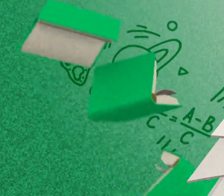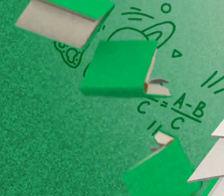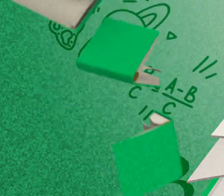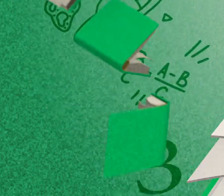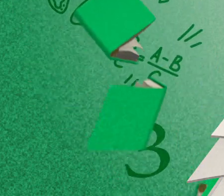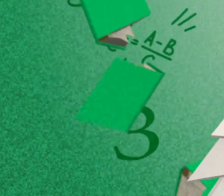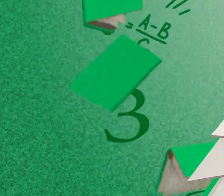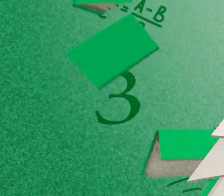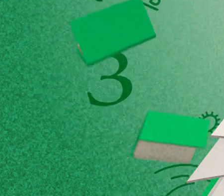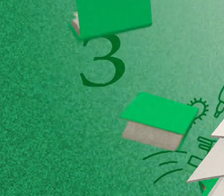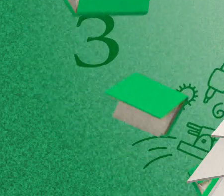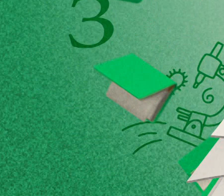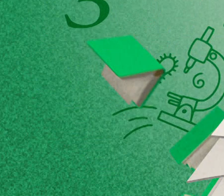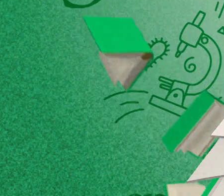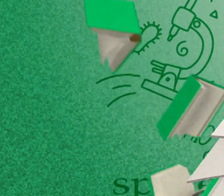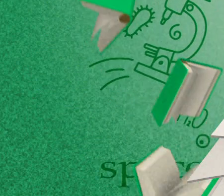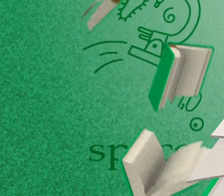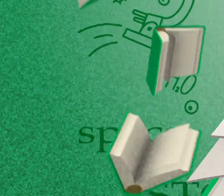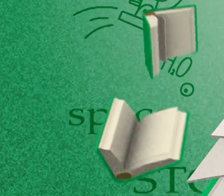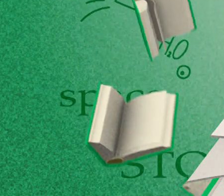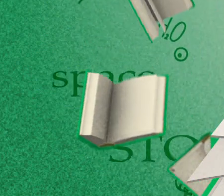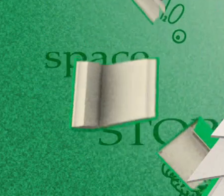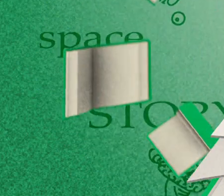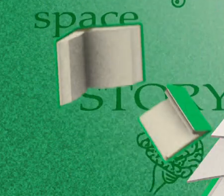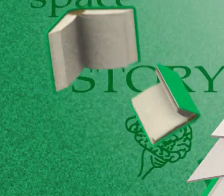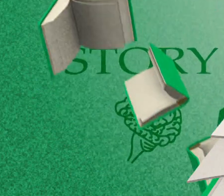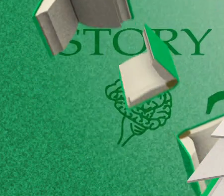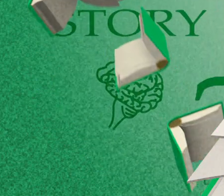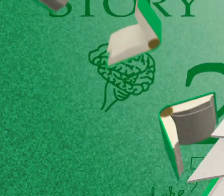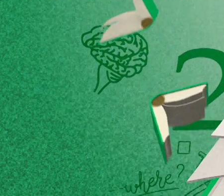that means see you next time in Yugamir language.